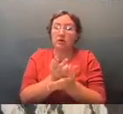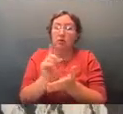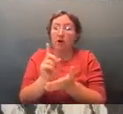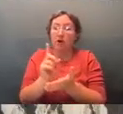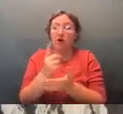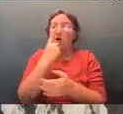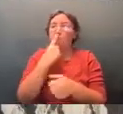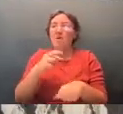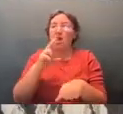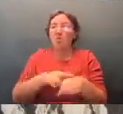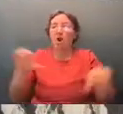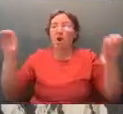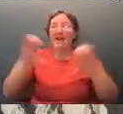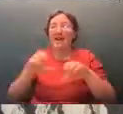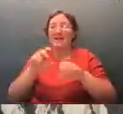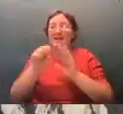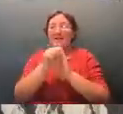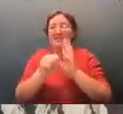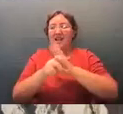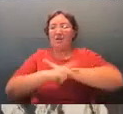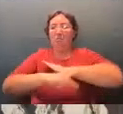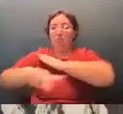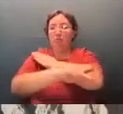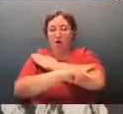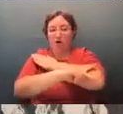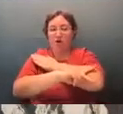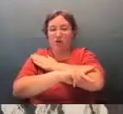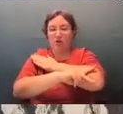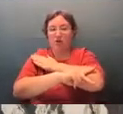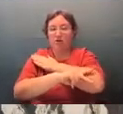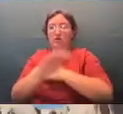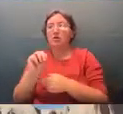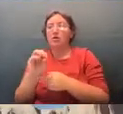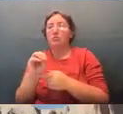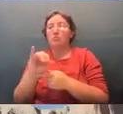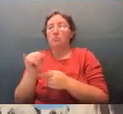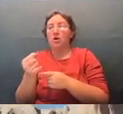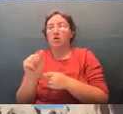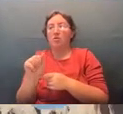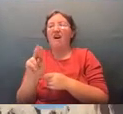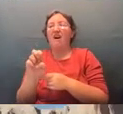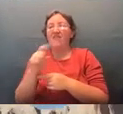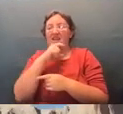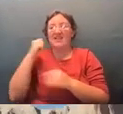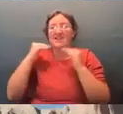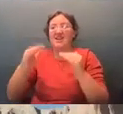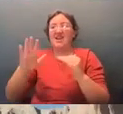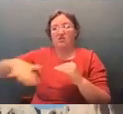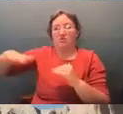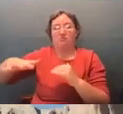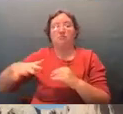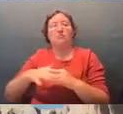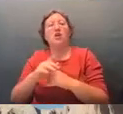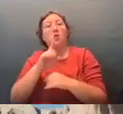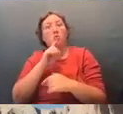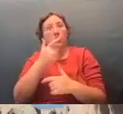Rock Canyon State Park up in the Mojave Desert. This is a really